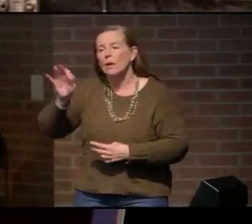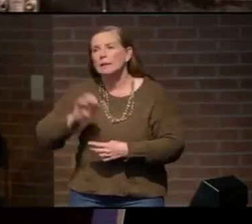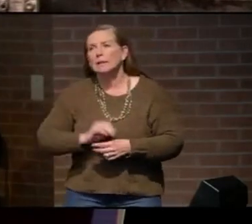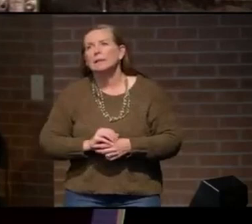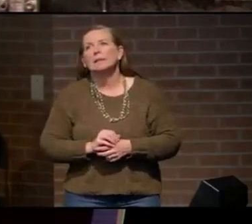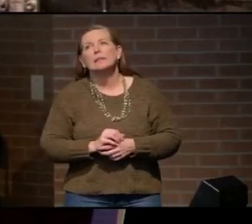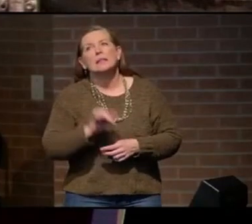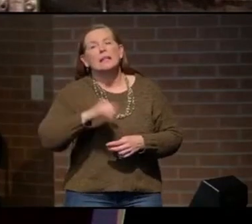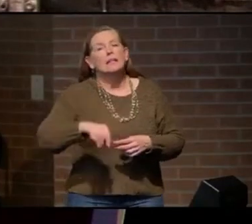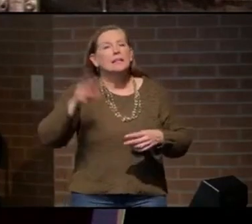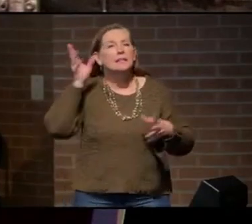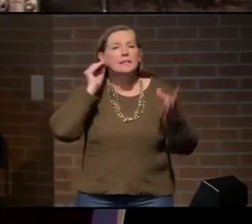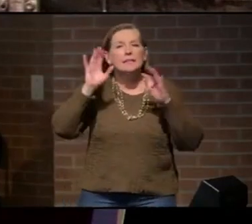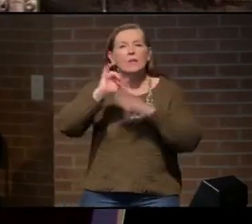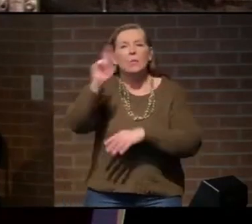choice. This is